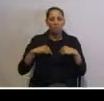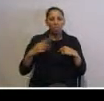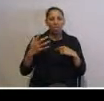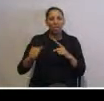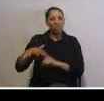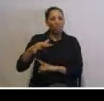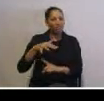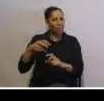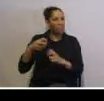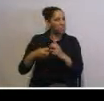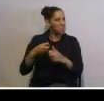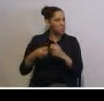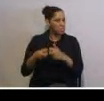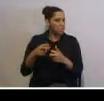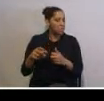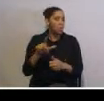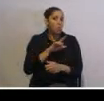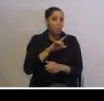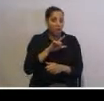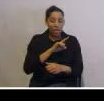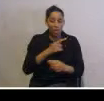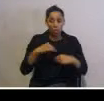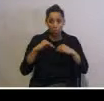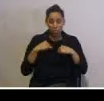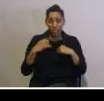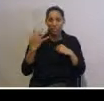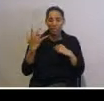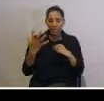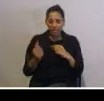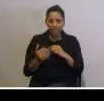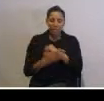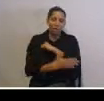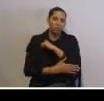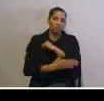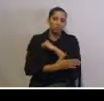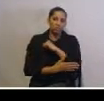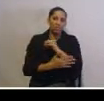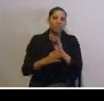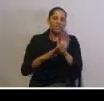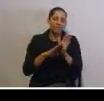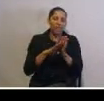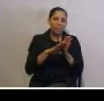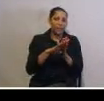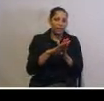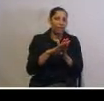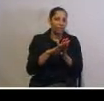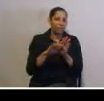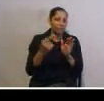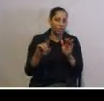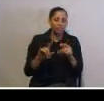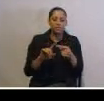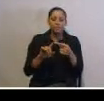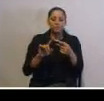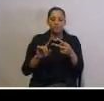are a country that is a third world country, right? A country